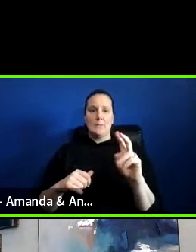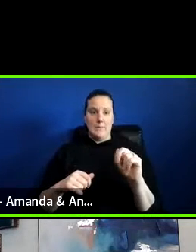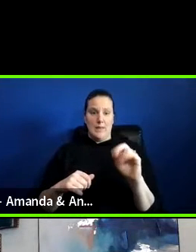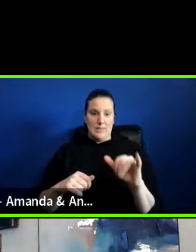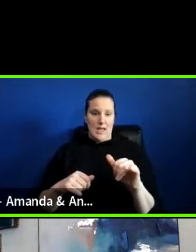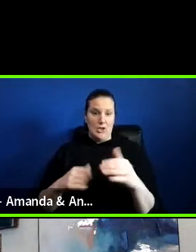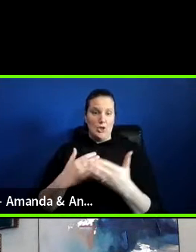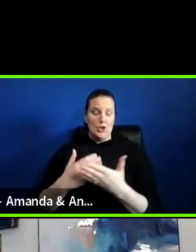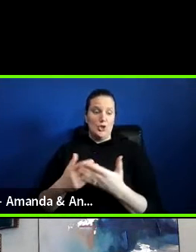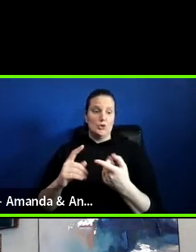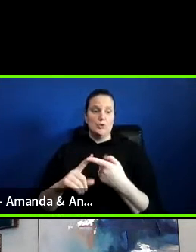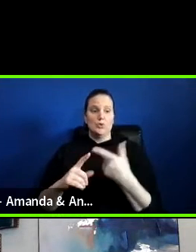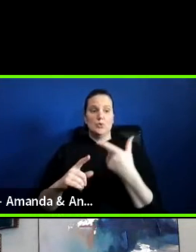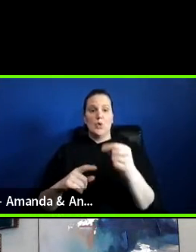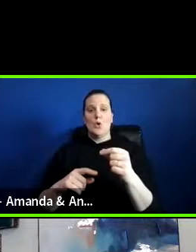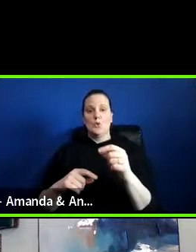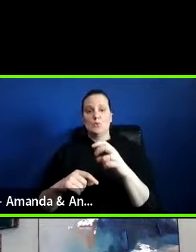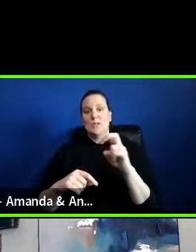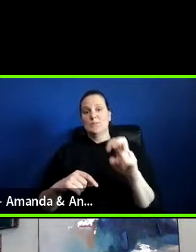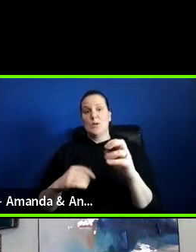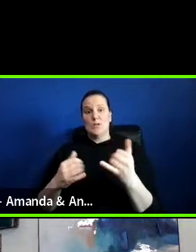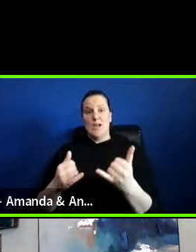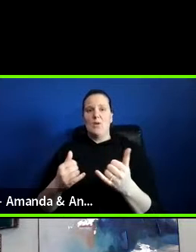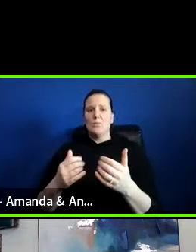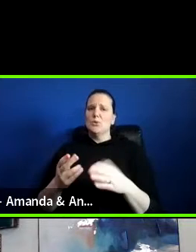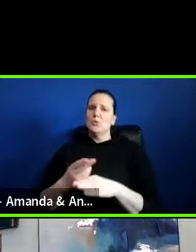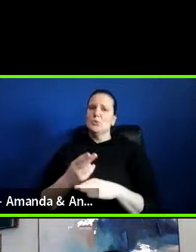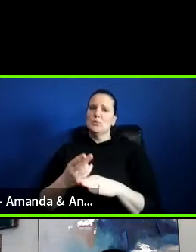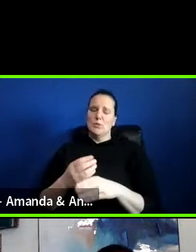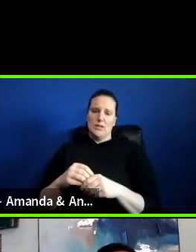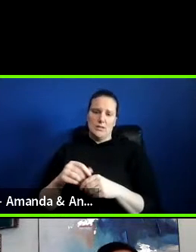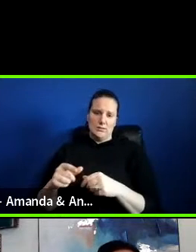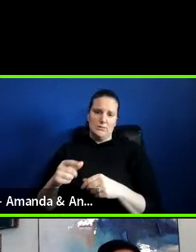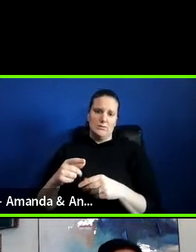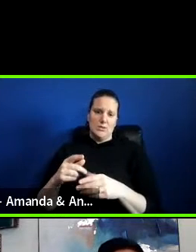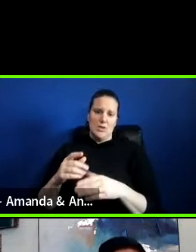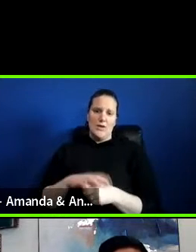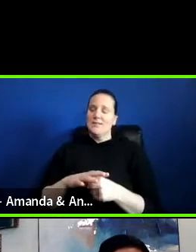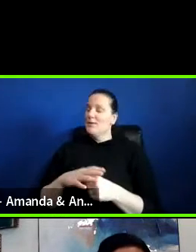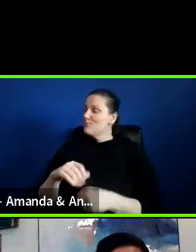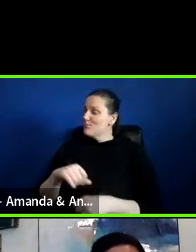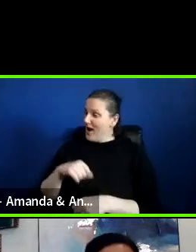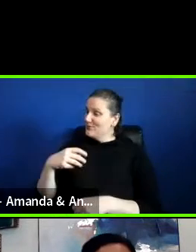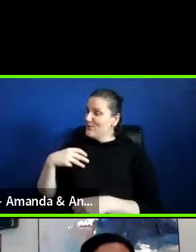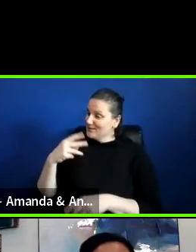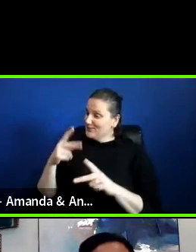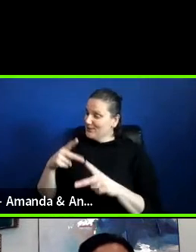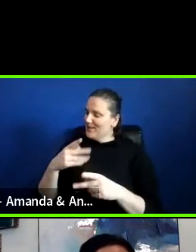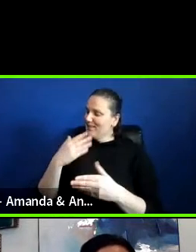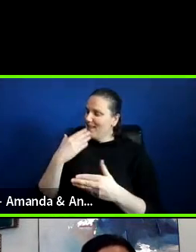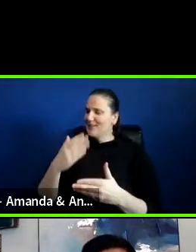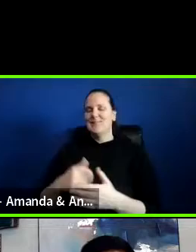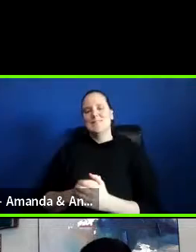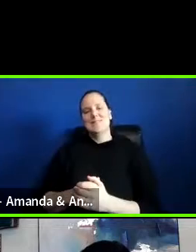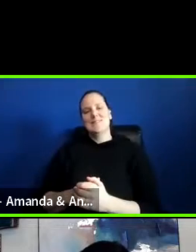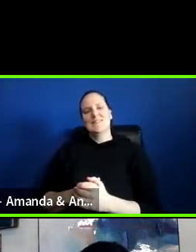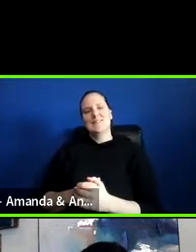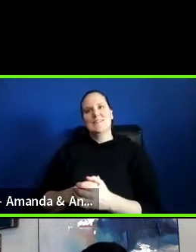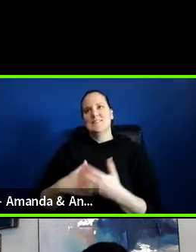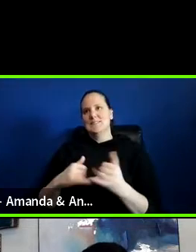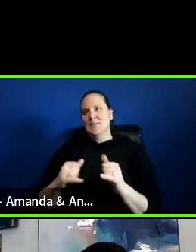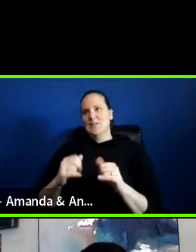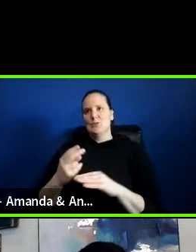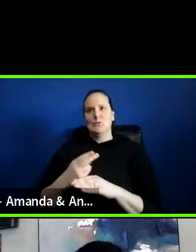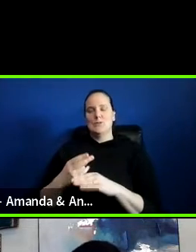transponder now, it'll be usable in this location. As a proud Washingtonian, thank you. Well, it still would have been usable